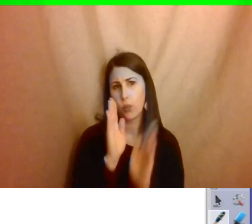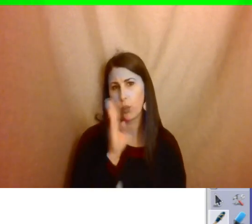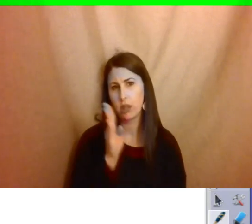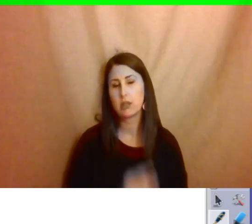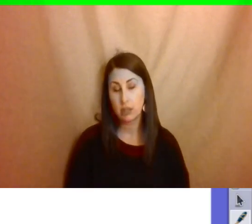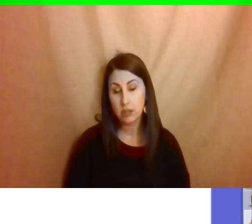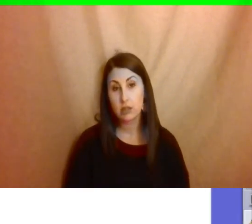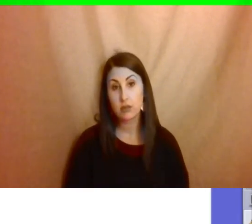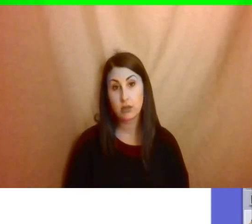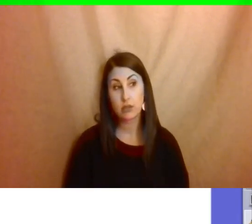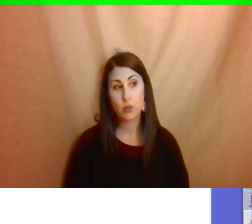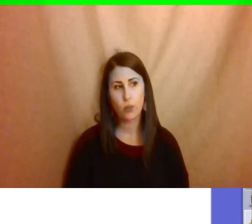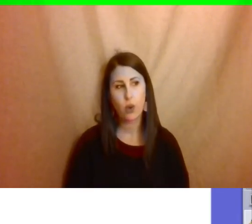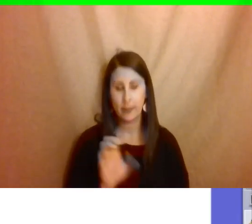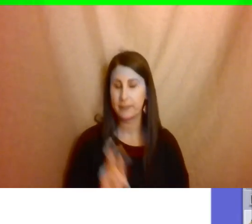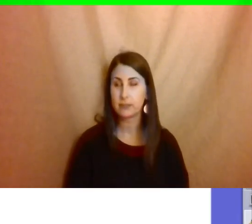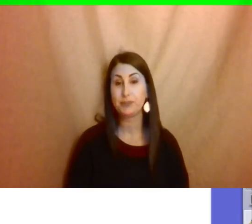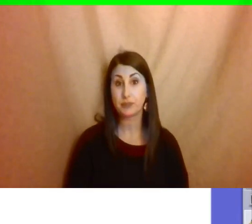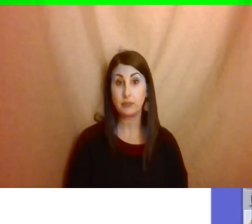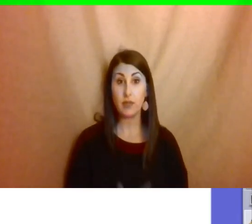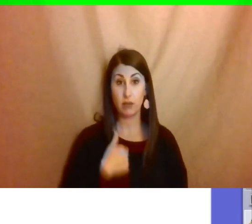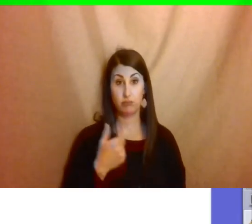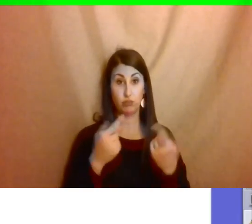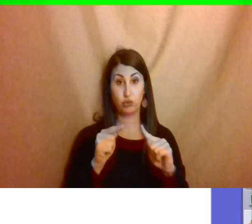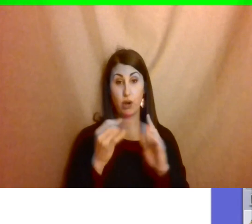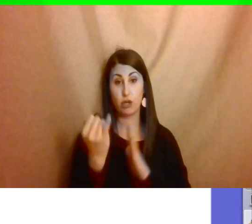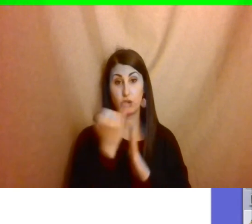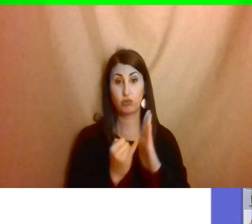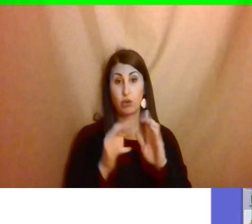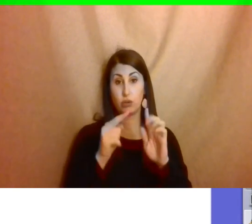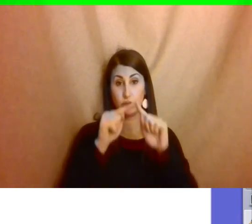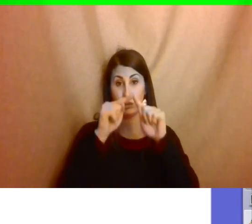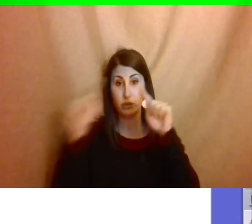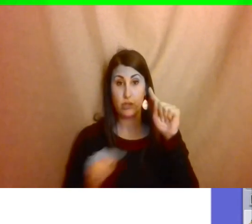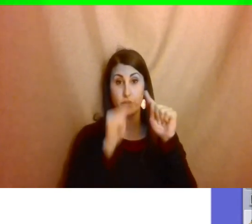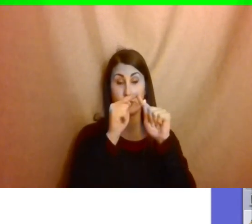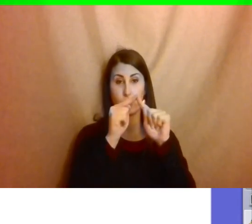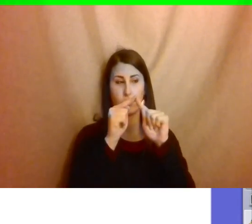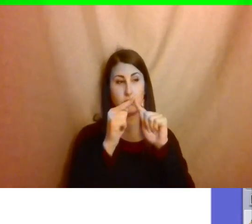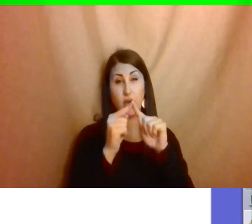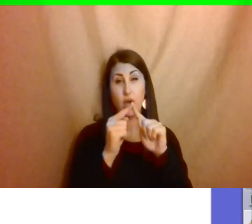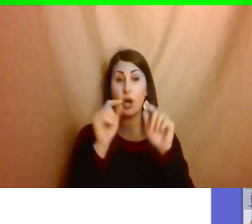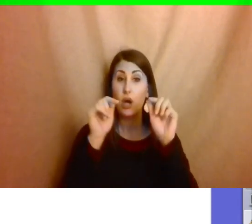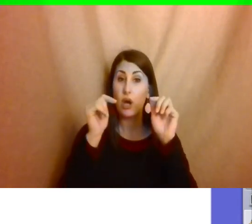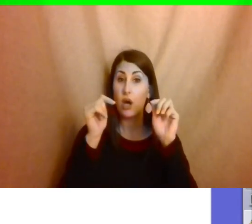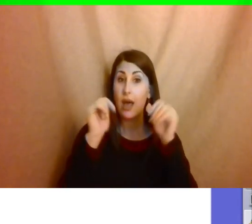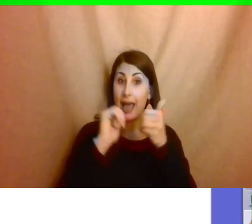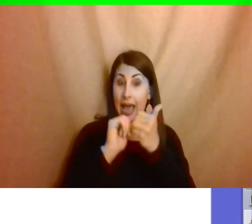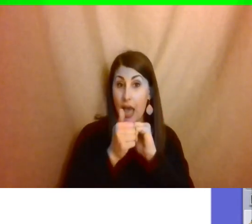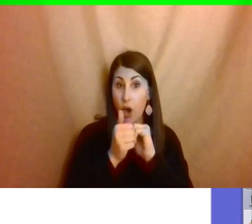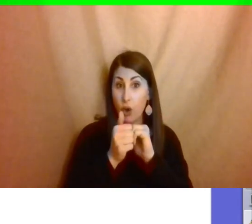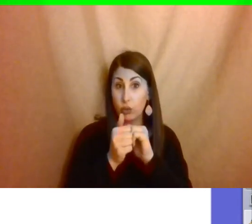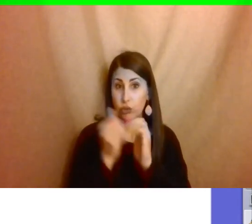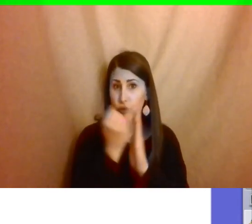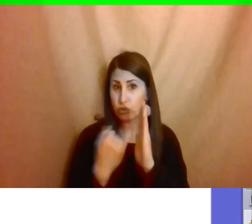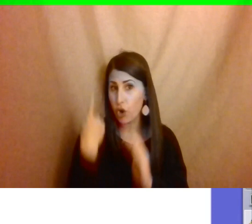my circle, right, to make it look 3D, it's kind of like drawing like a little baby circle in the